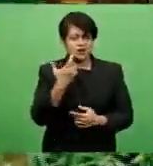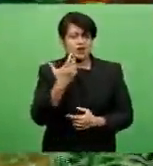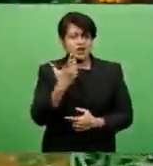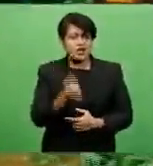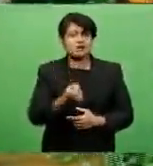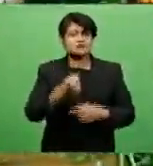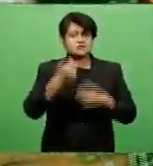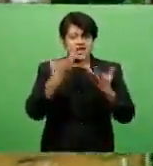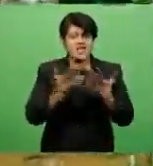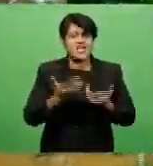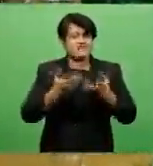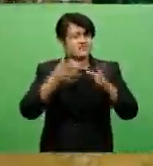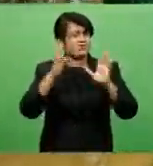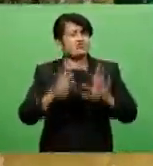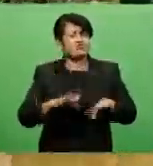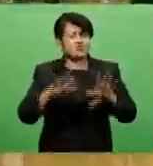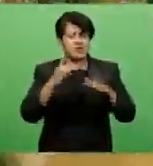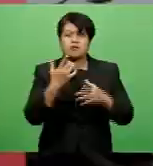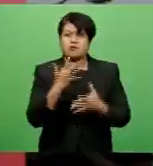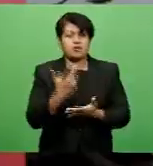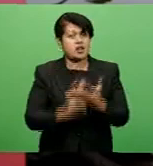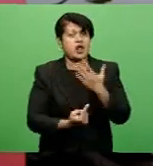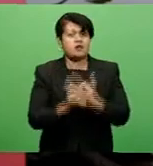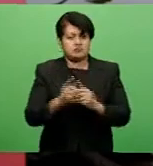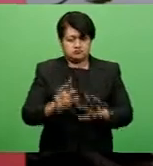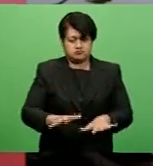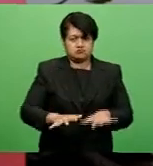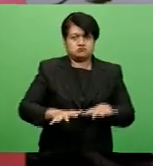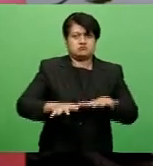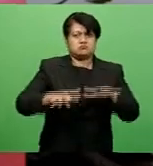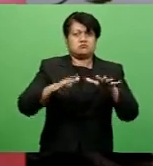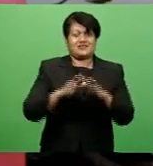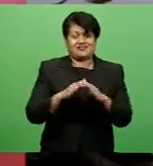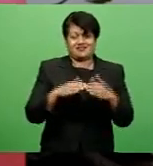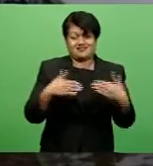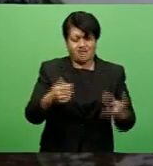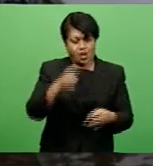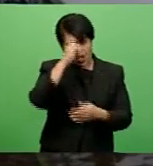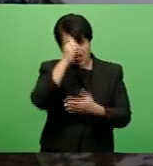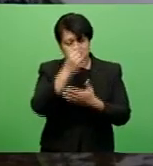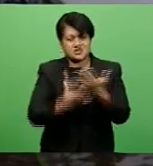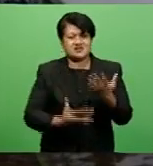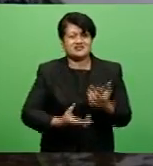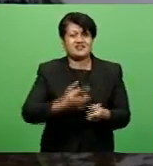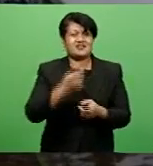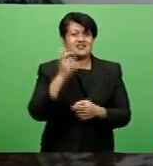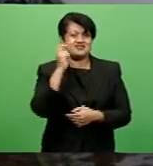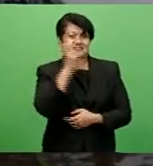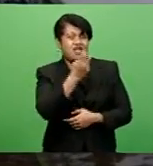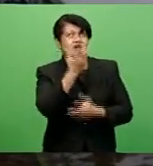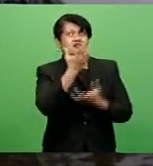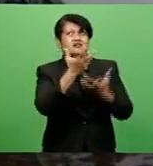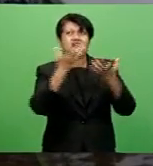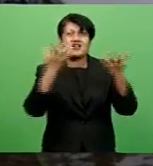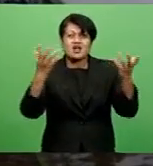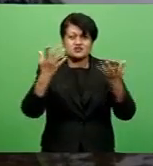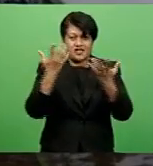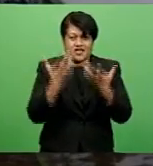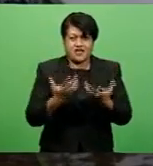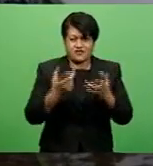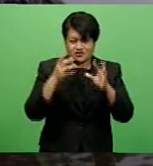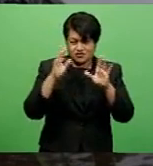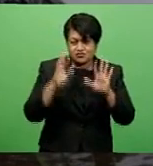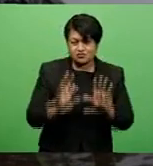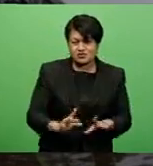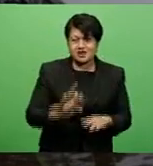continue, which may bring severe flooding. Now we are experiencing dark clouds. Heavy rain might be expected tonight as